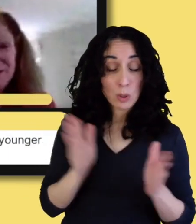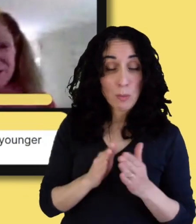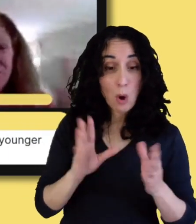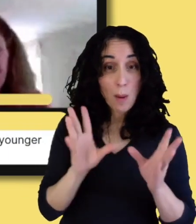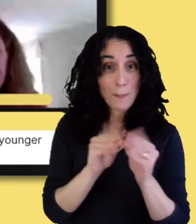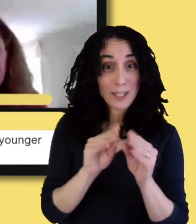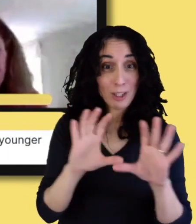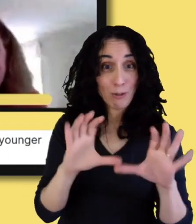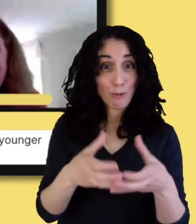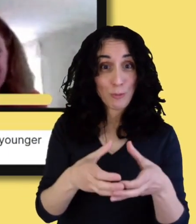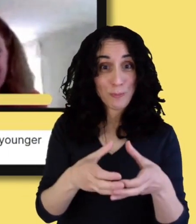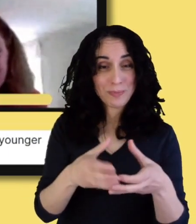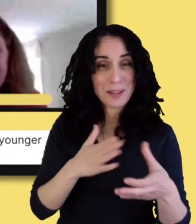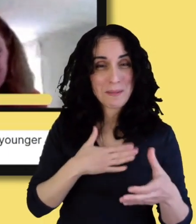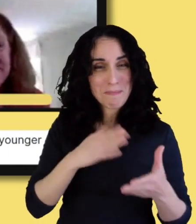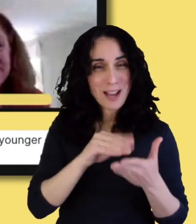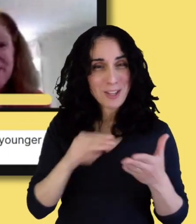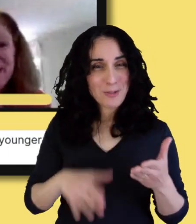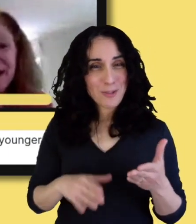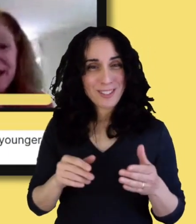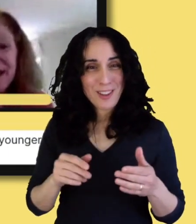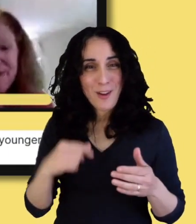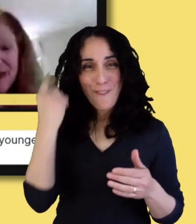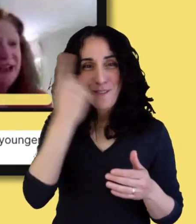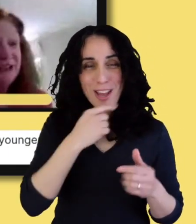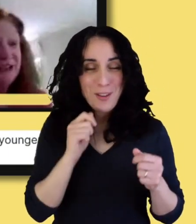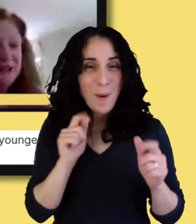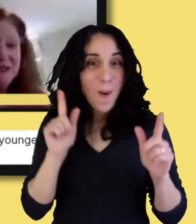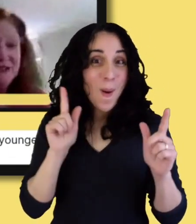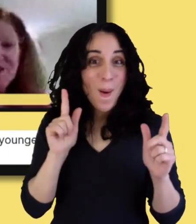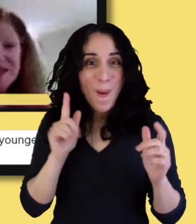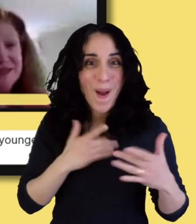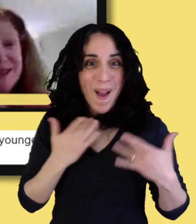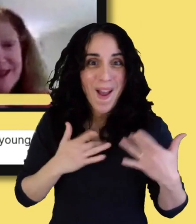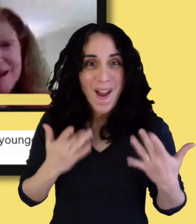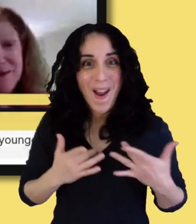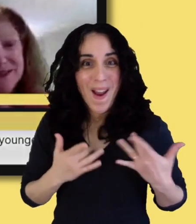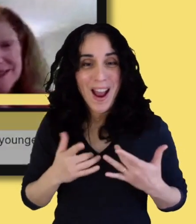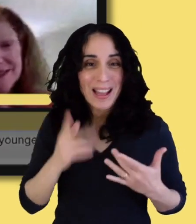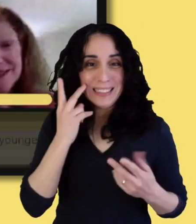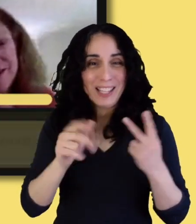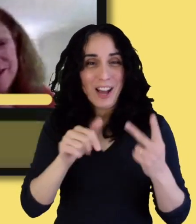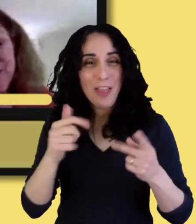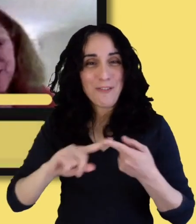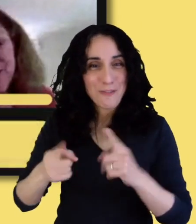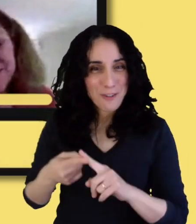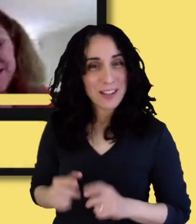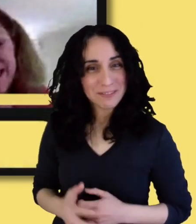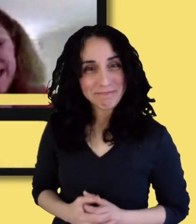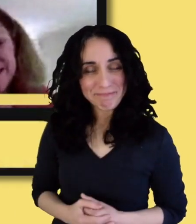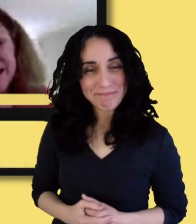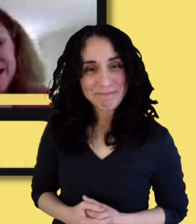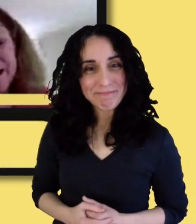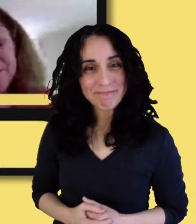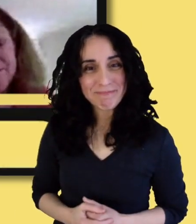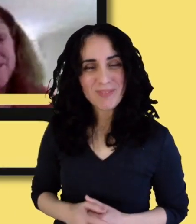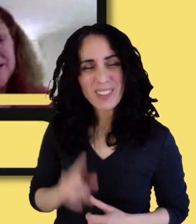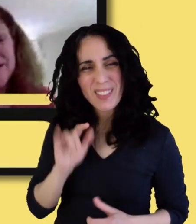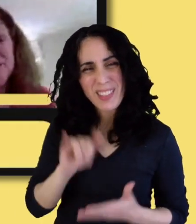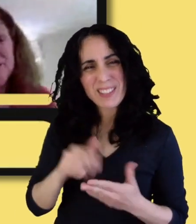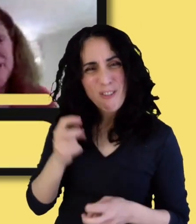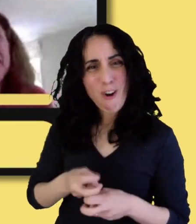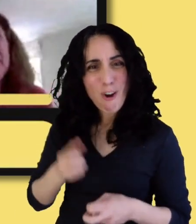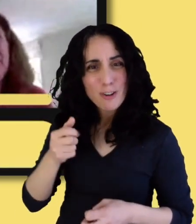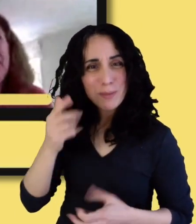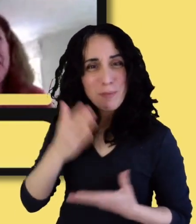into our small meeting groups and I see my students, their faces light up as they see their other friends. And